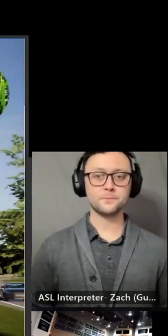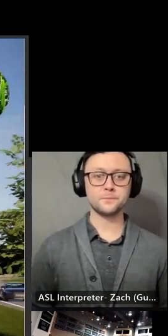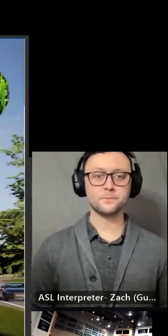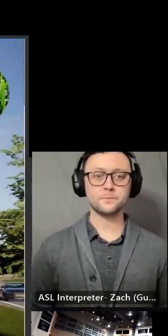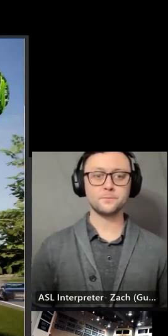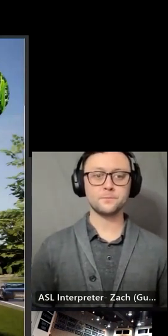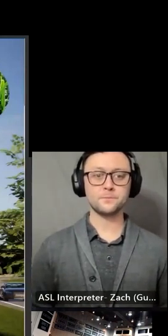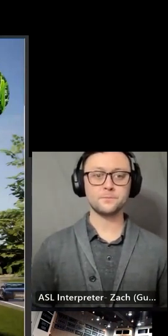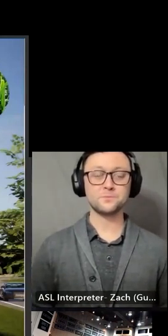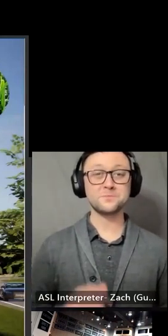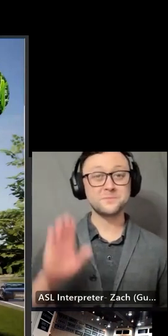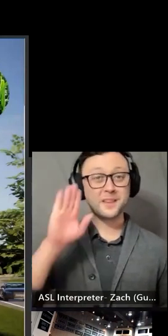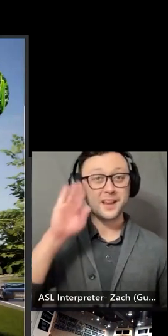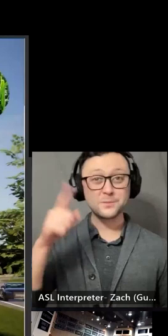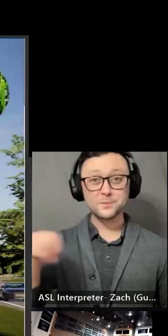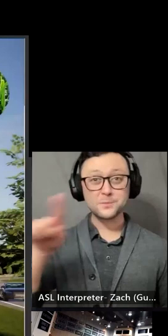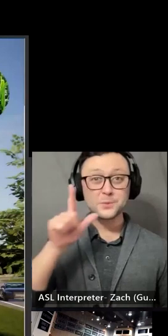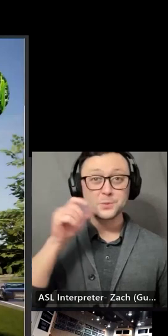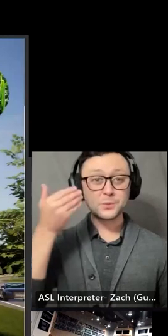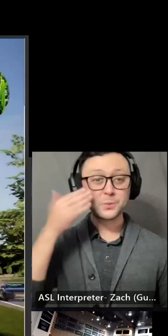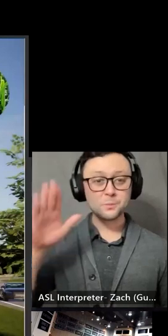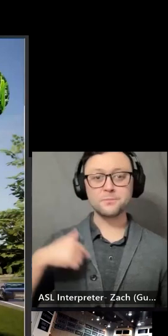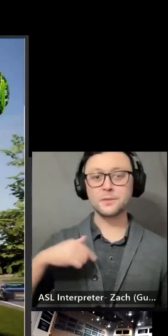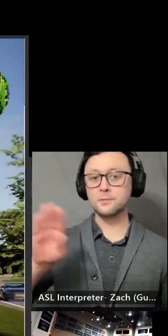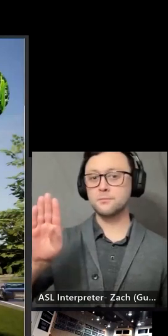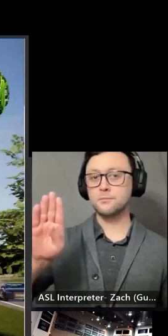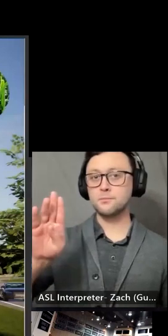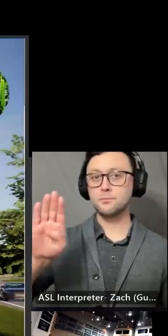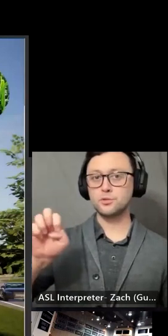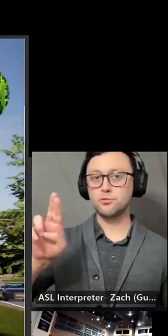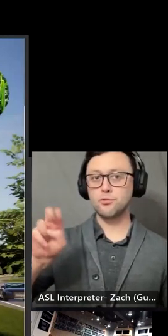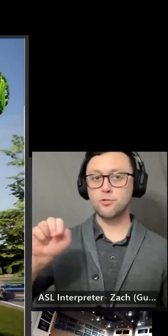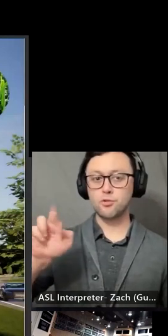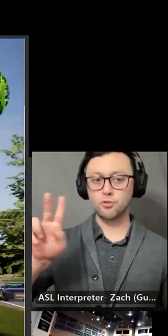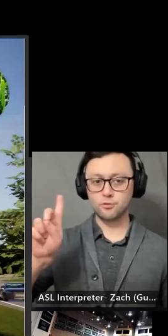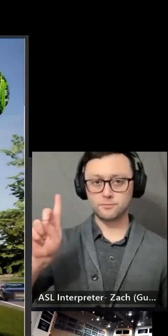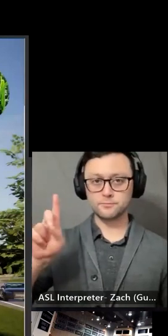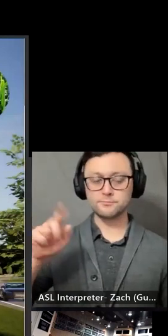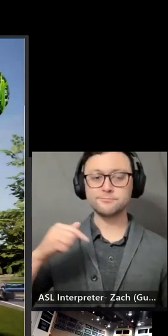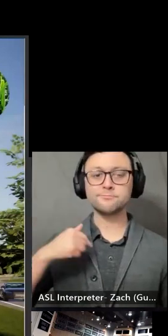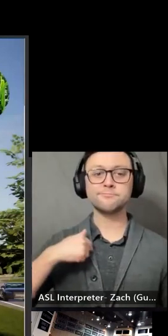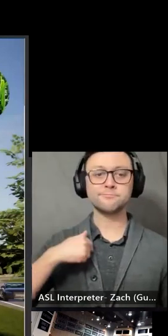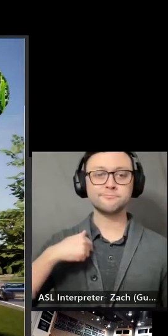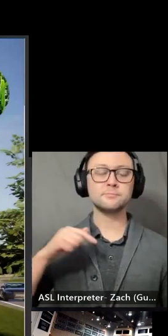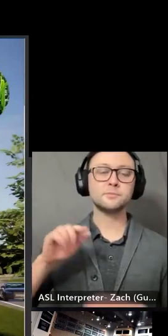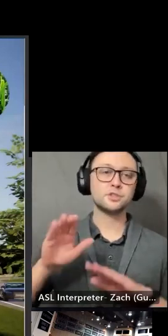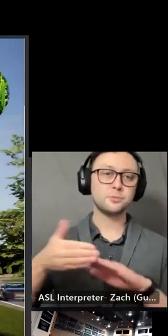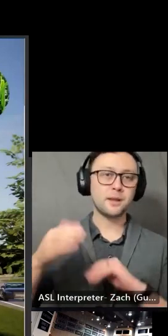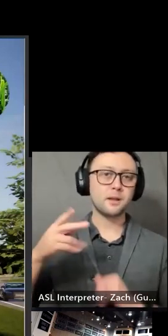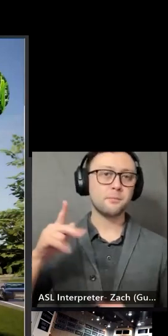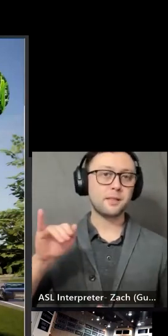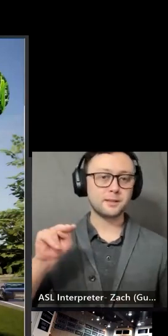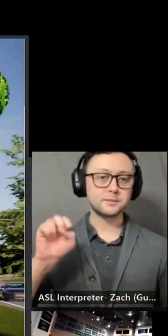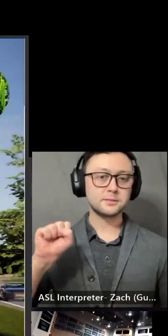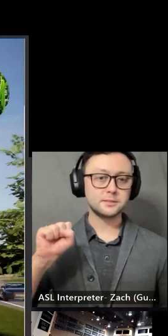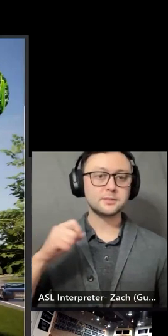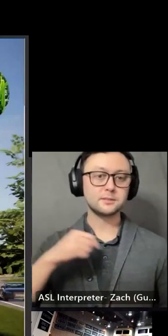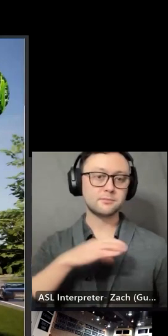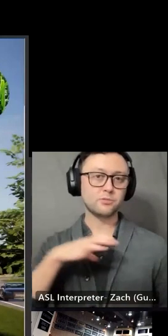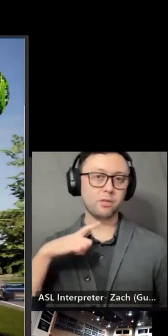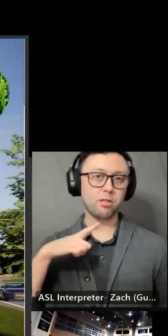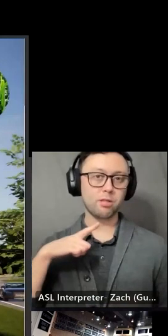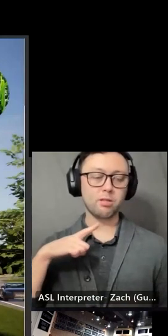Hi, for those of you who don't know me, my name is Bernard Doherty. I'm a member of the Jamaica Plain Neighborhood Council, vice chair of the Neighborhood